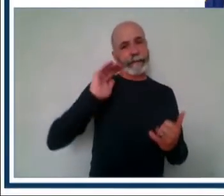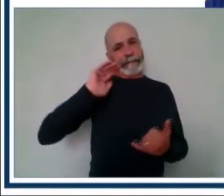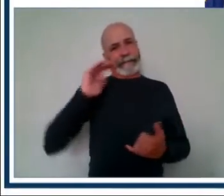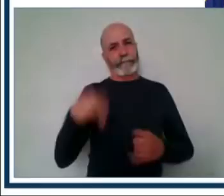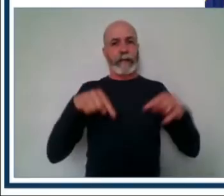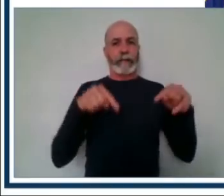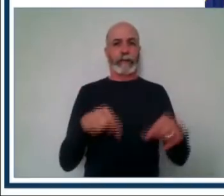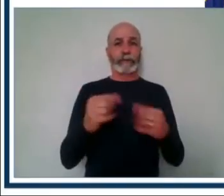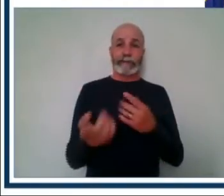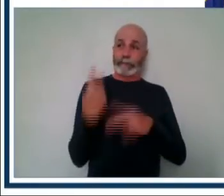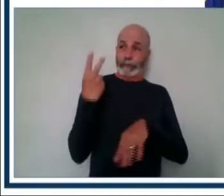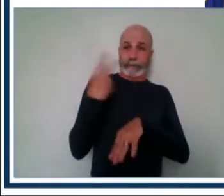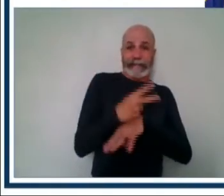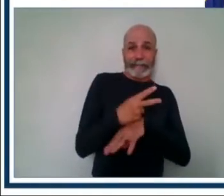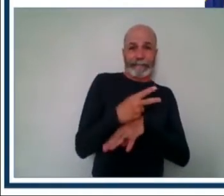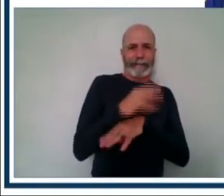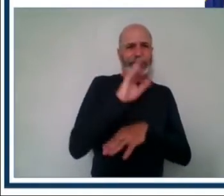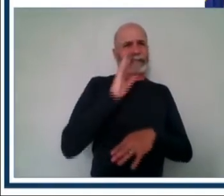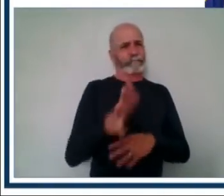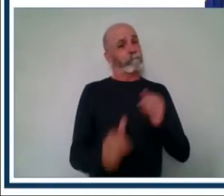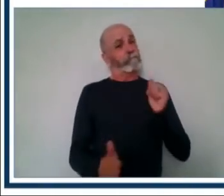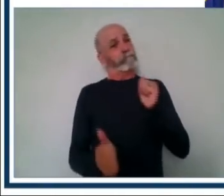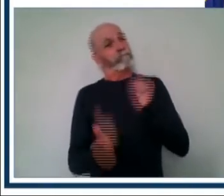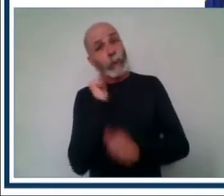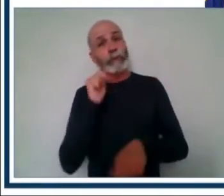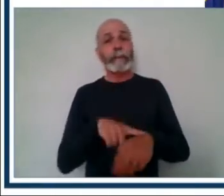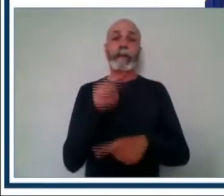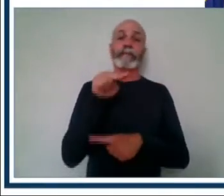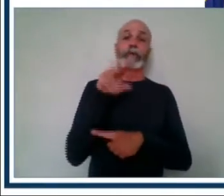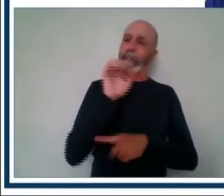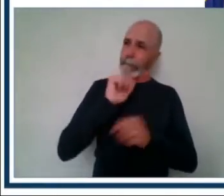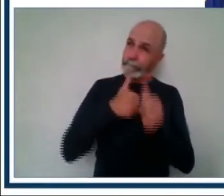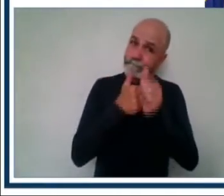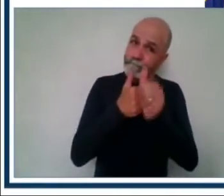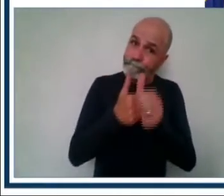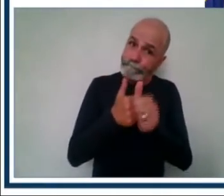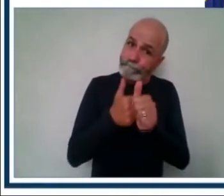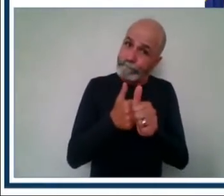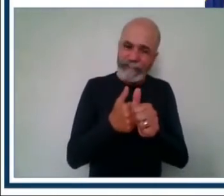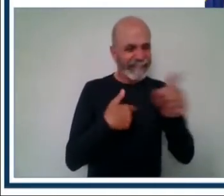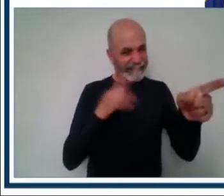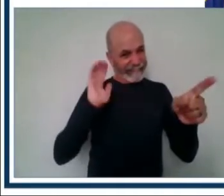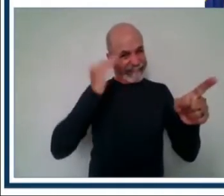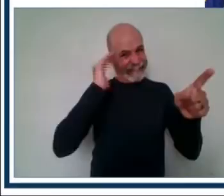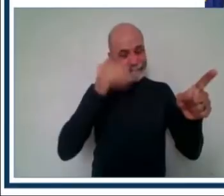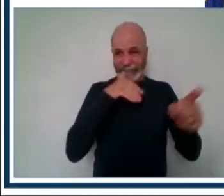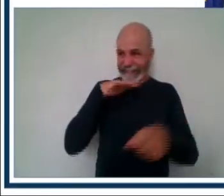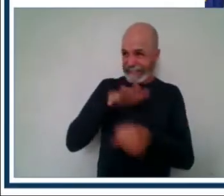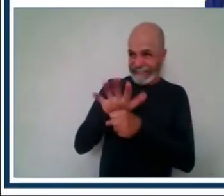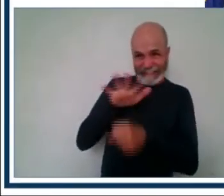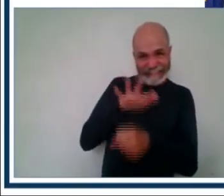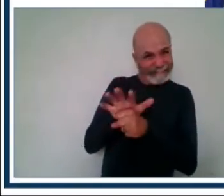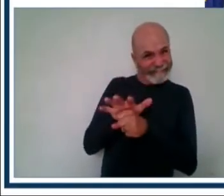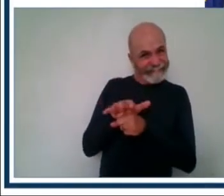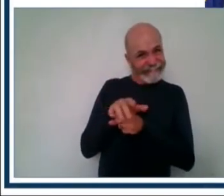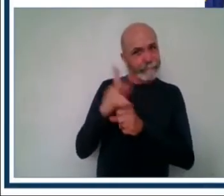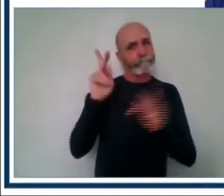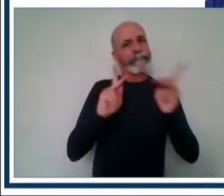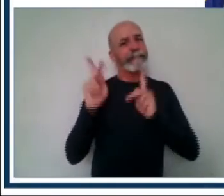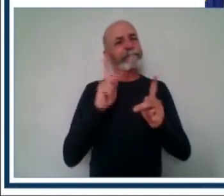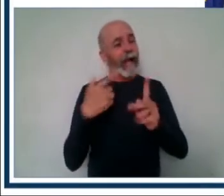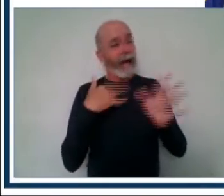But is it your sense at this point that perhaps not enough are? Am I wrong to say that? I'm just wondering about your feelings right